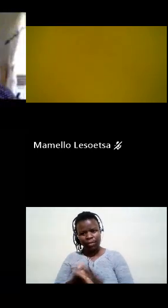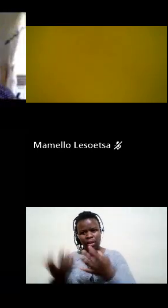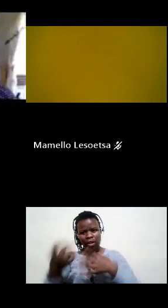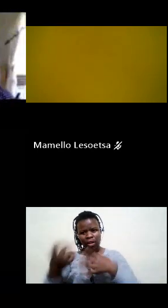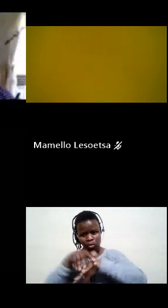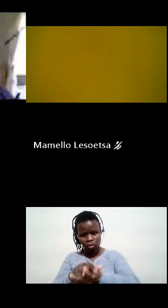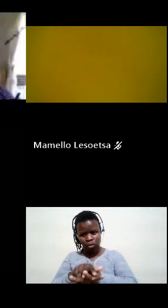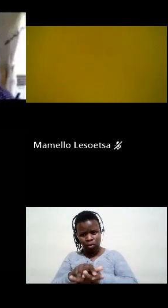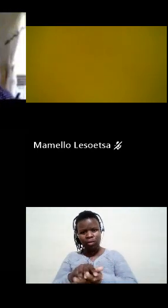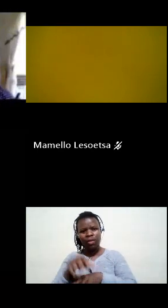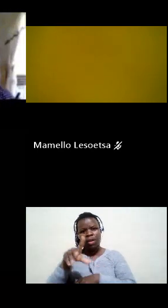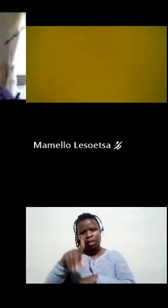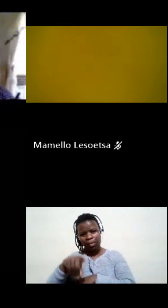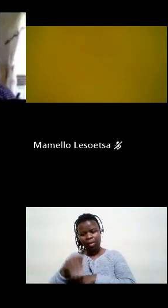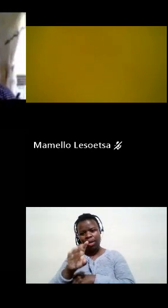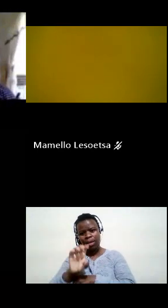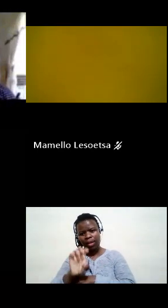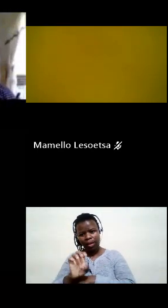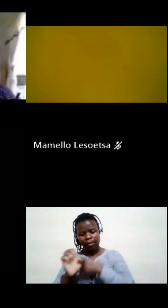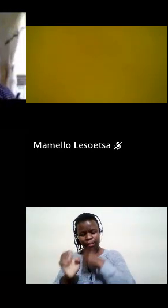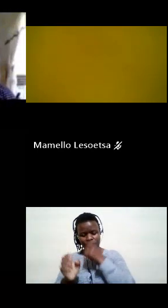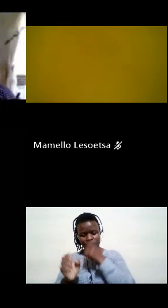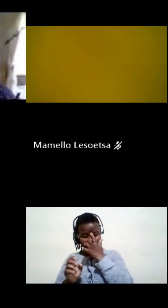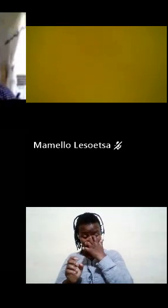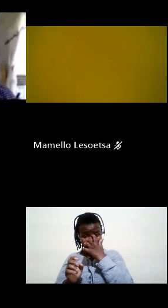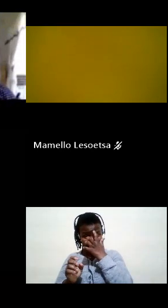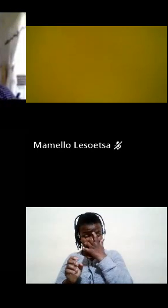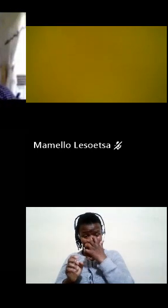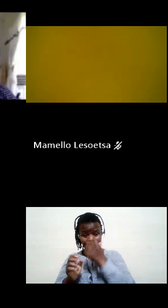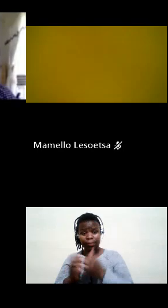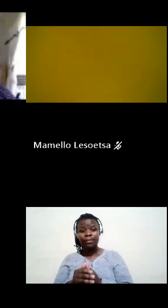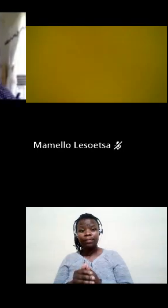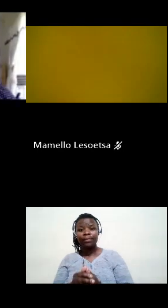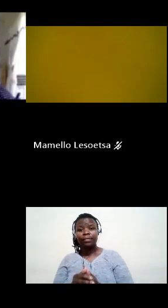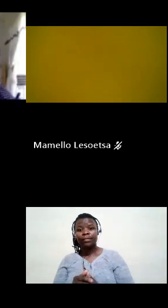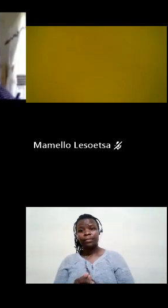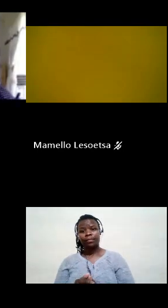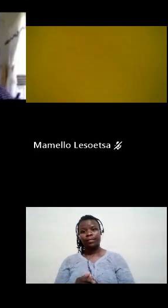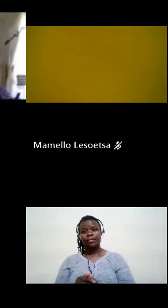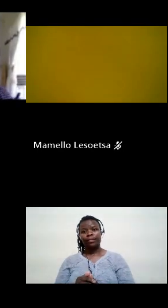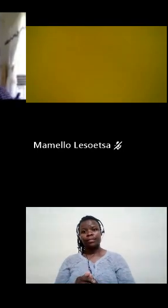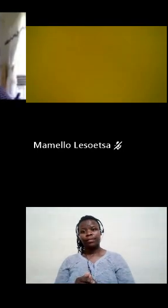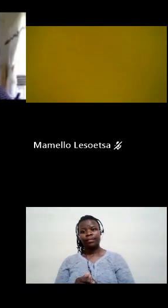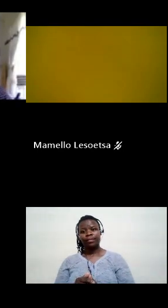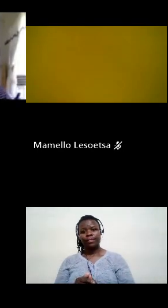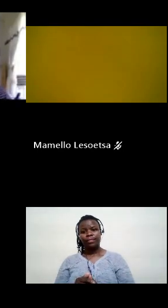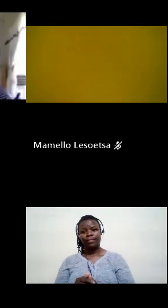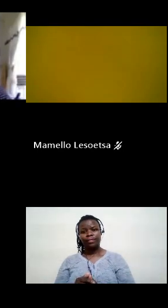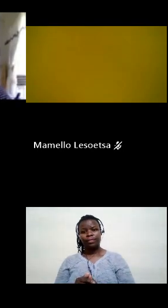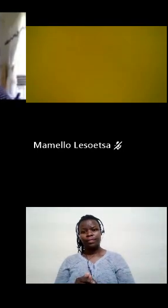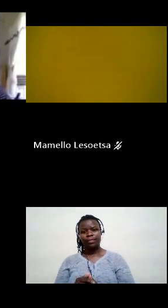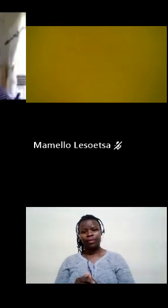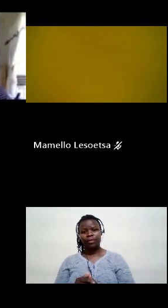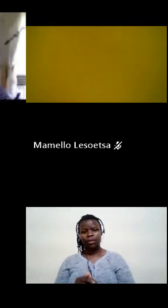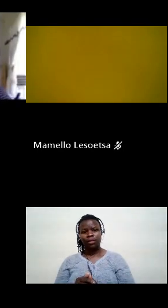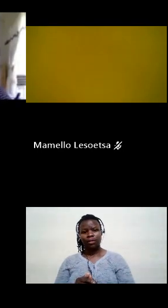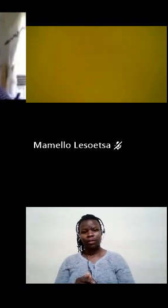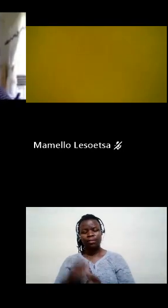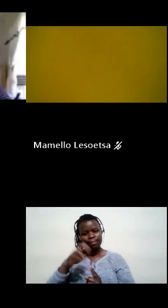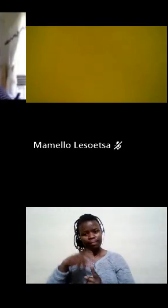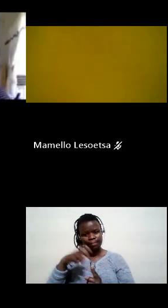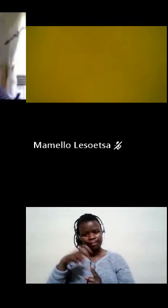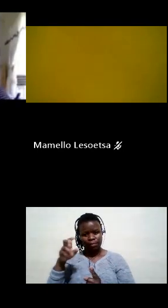PE lessons for all to do. So there's so many great resources online. And also a suggestion is just